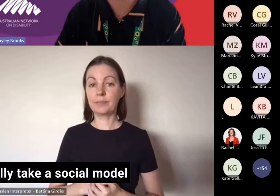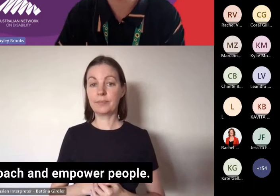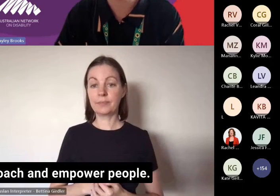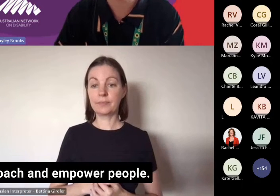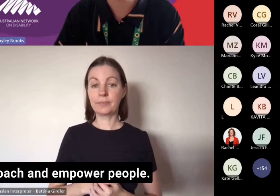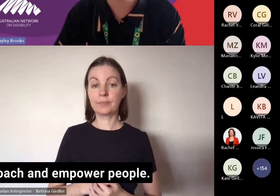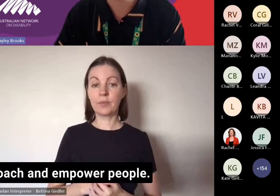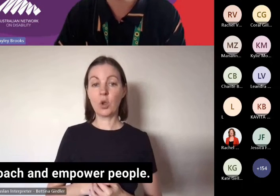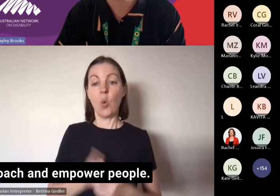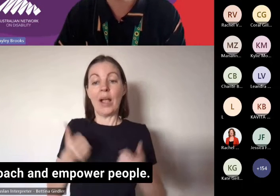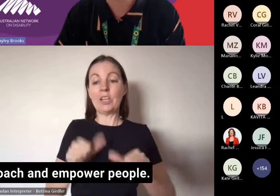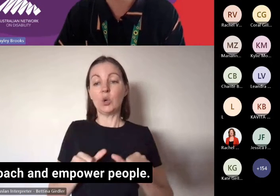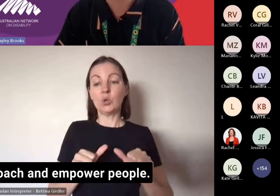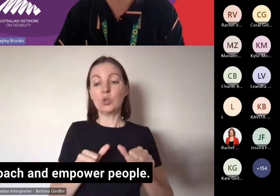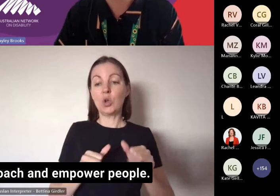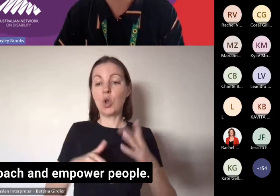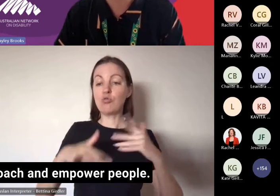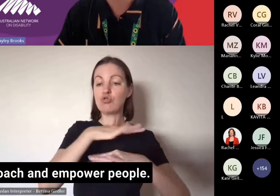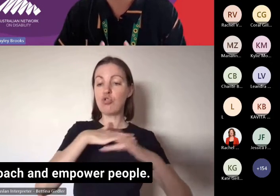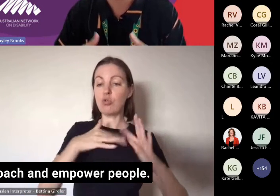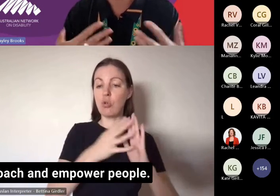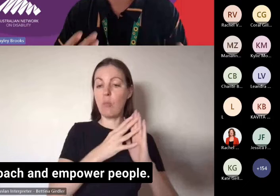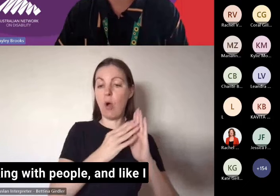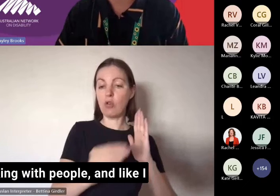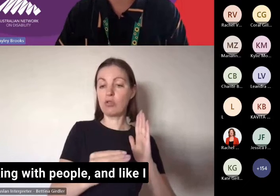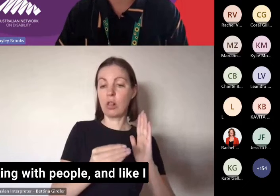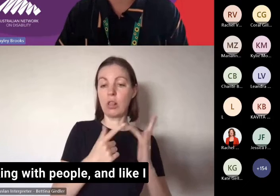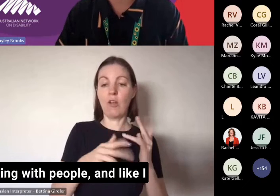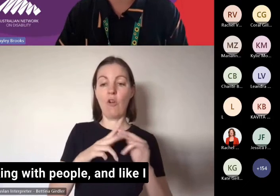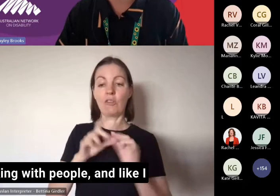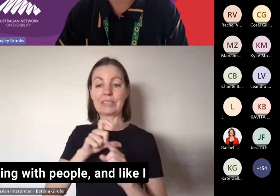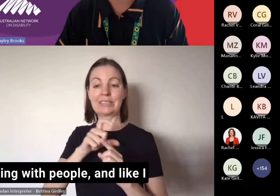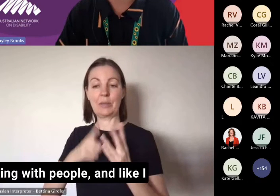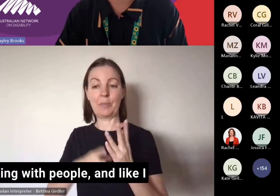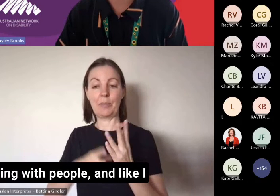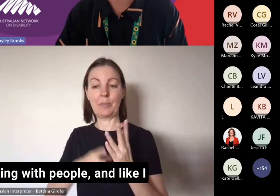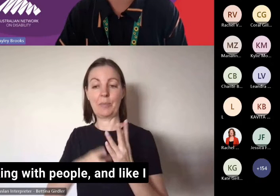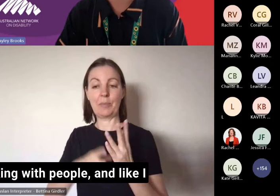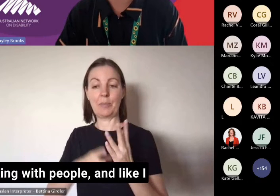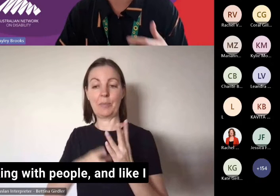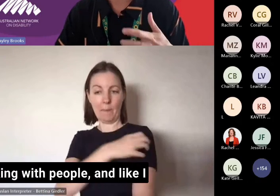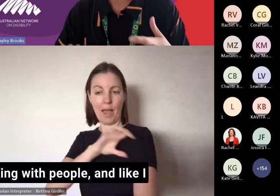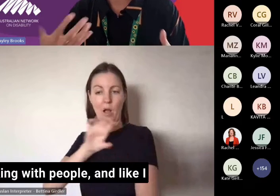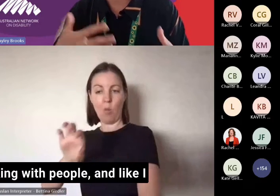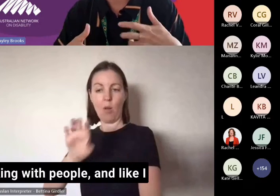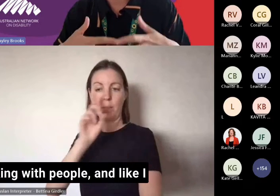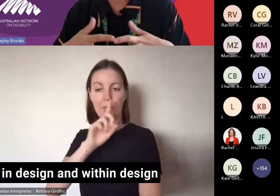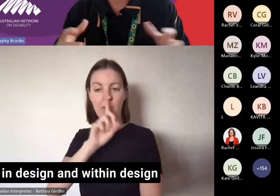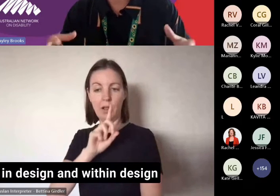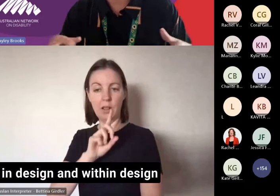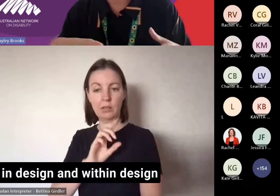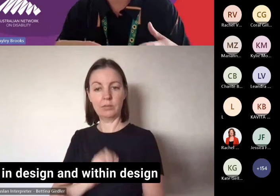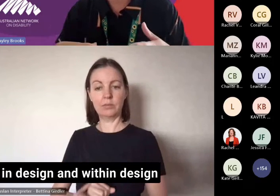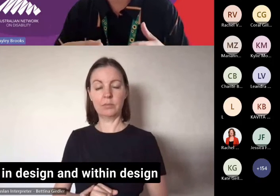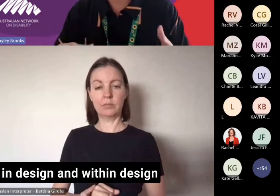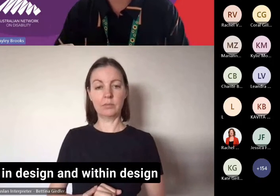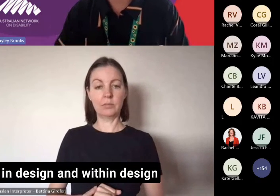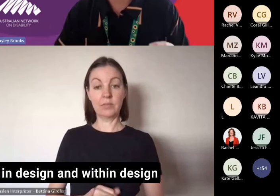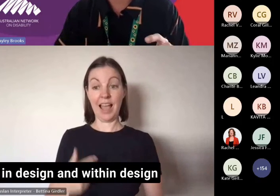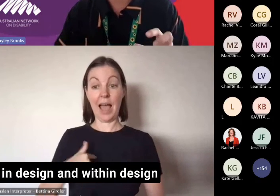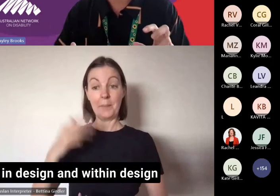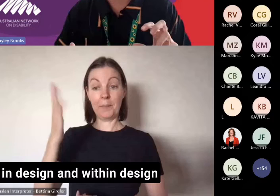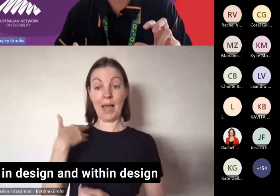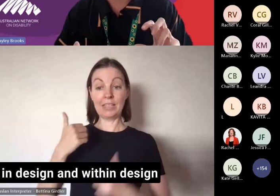social model of disability approach and empower people when we're working with people. And like I have done training